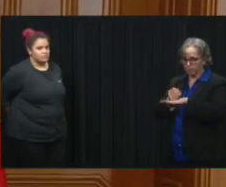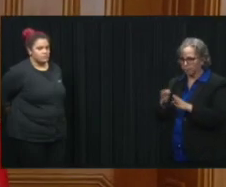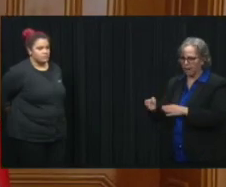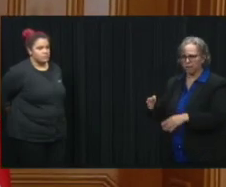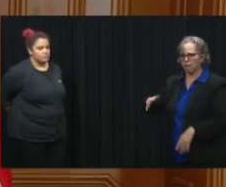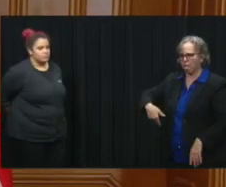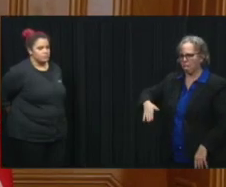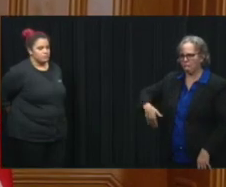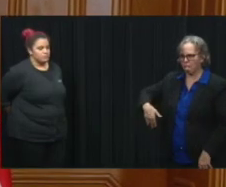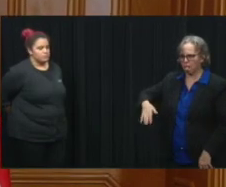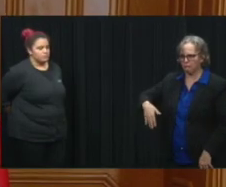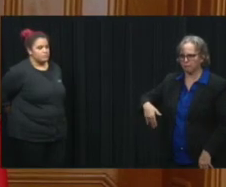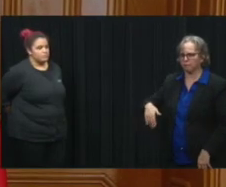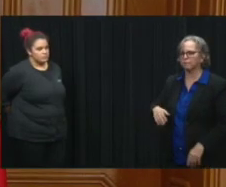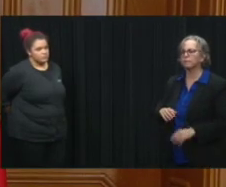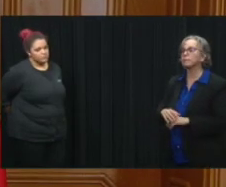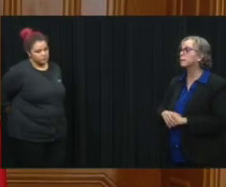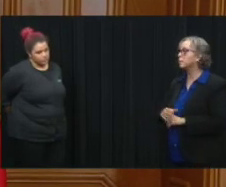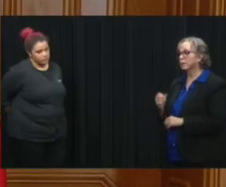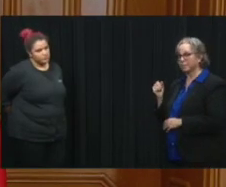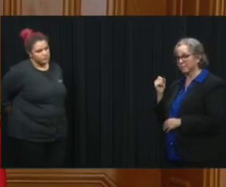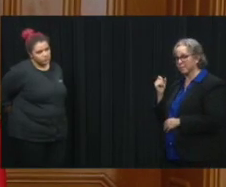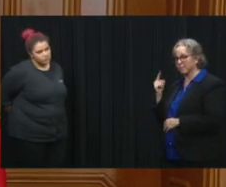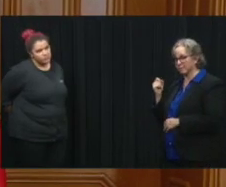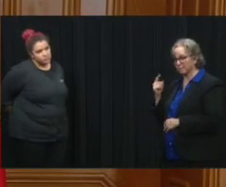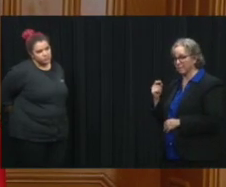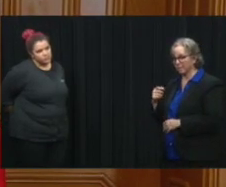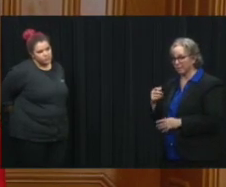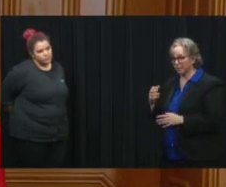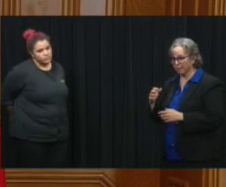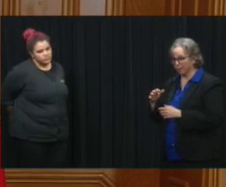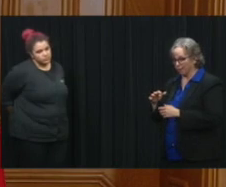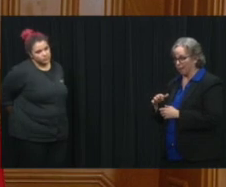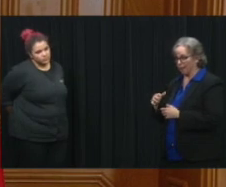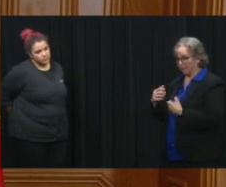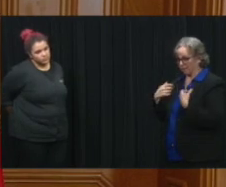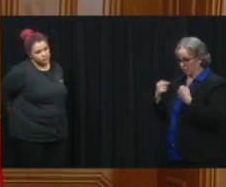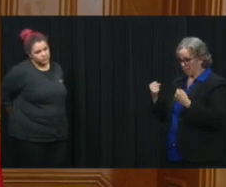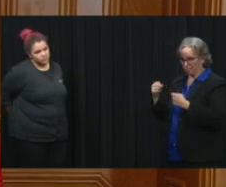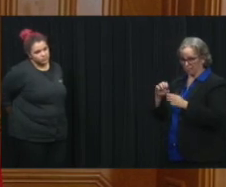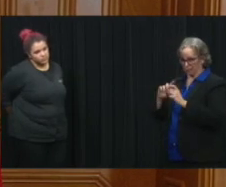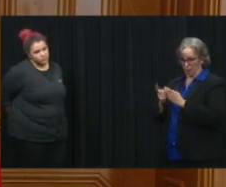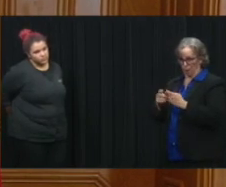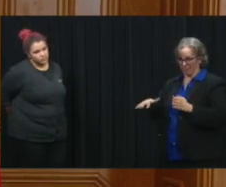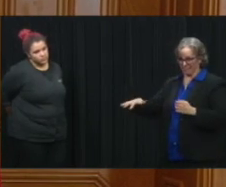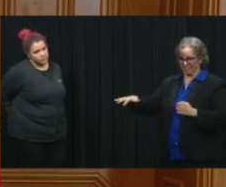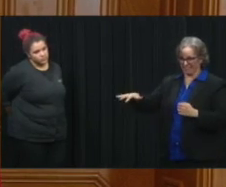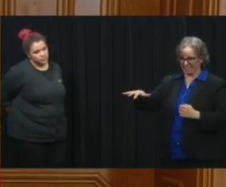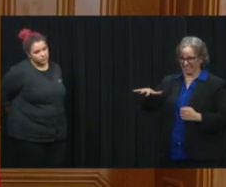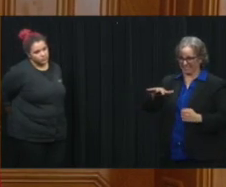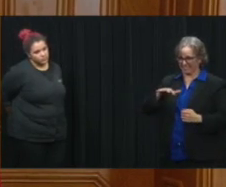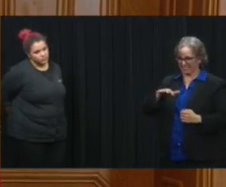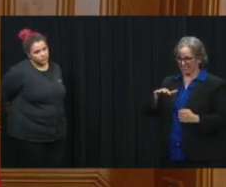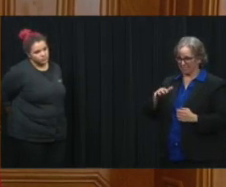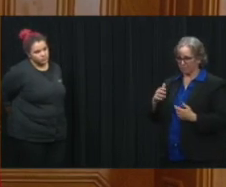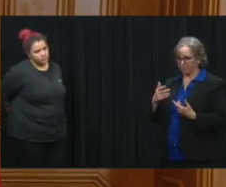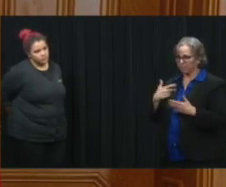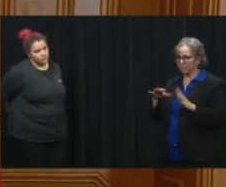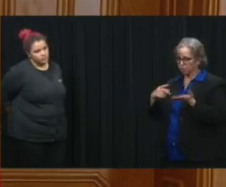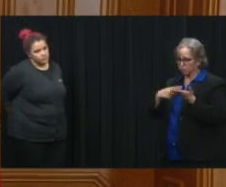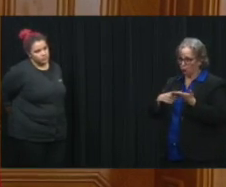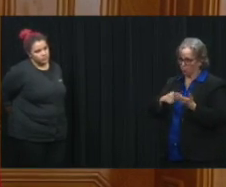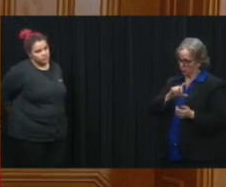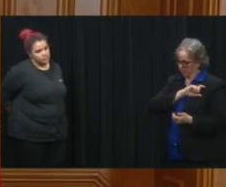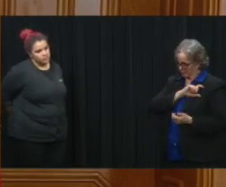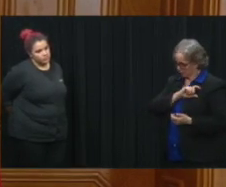We have asked the local health departments, and I talked to the chiefs of police as well.